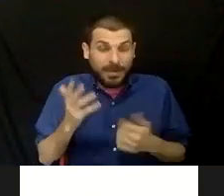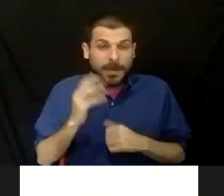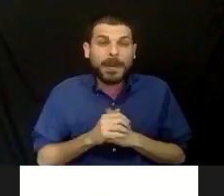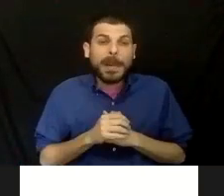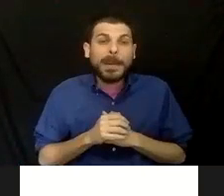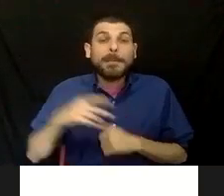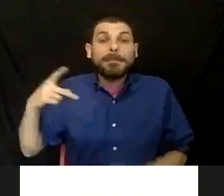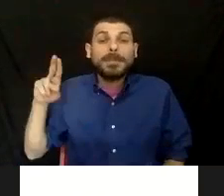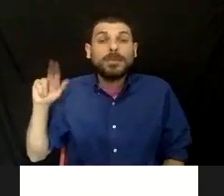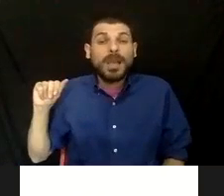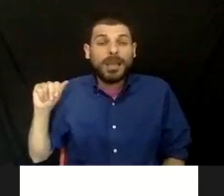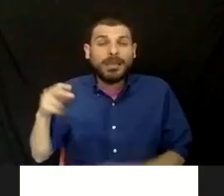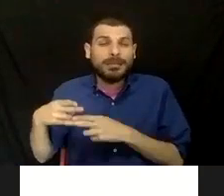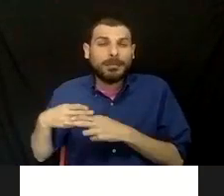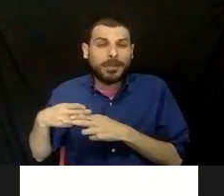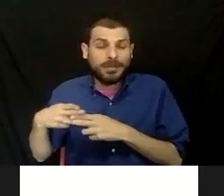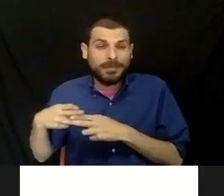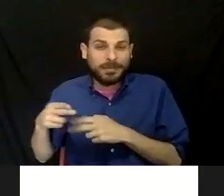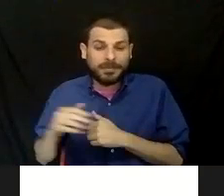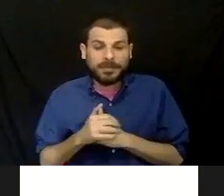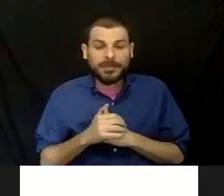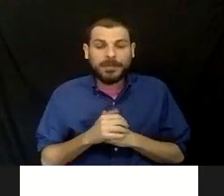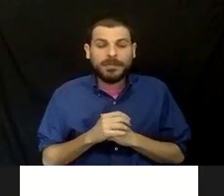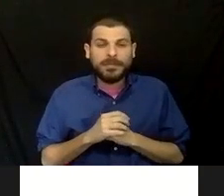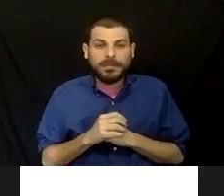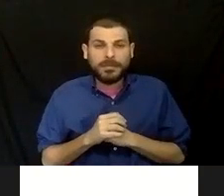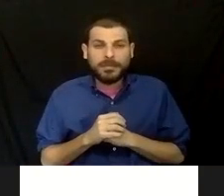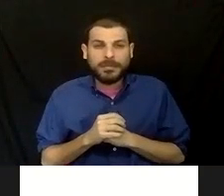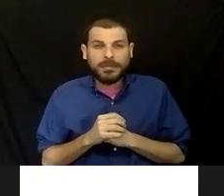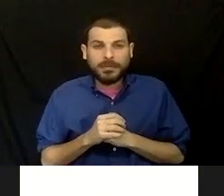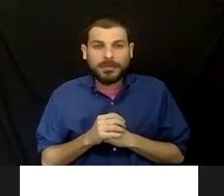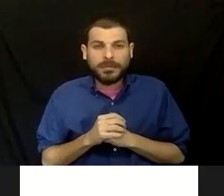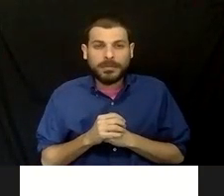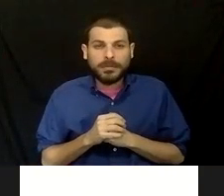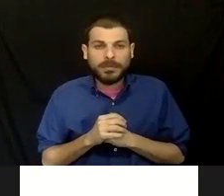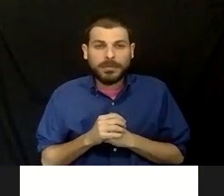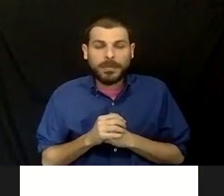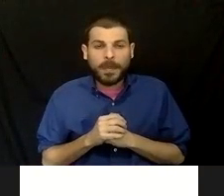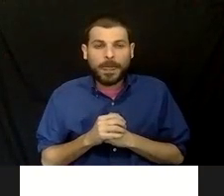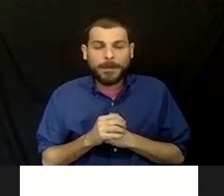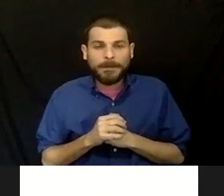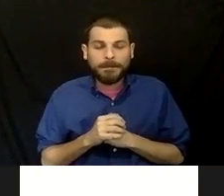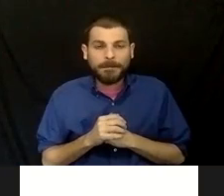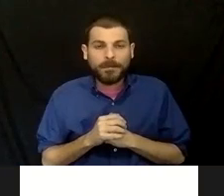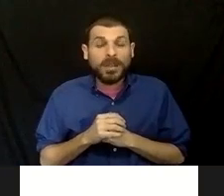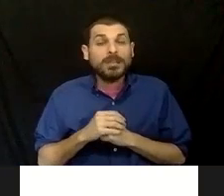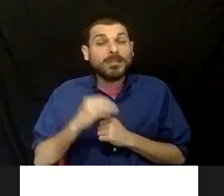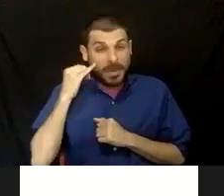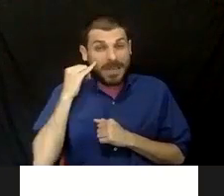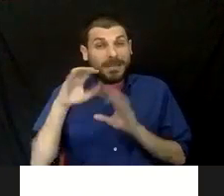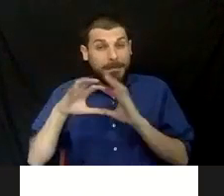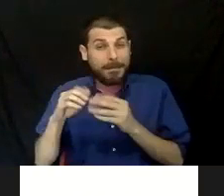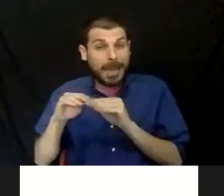lifespan, which we'll get into in a little bit. It's not a permanent benefit. So if you do qualify, you want to make sure that you get that benefit in, or